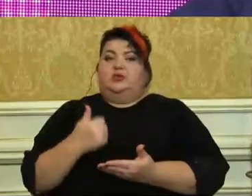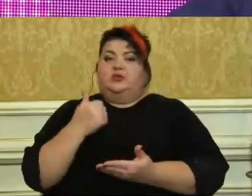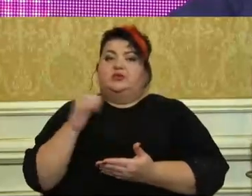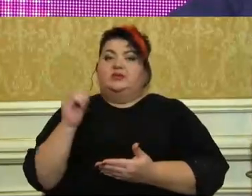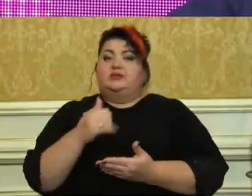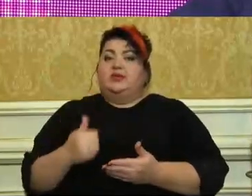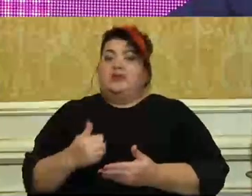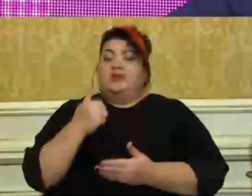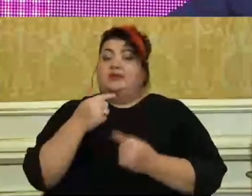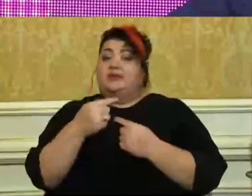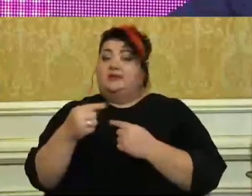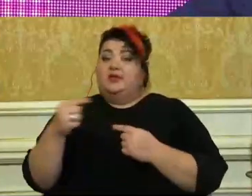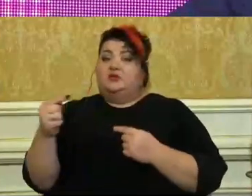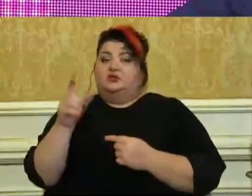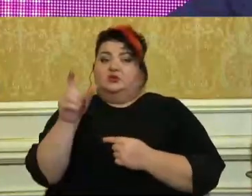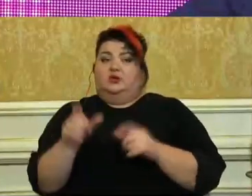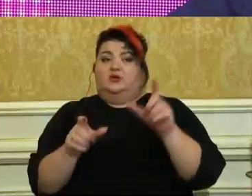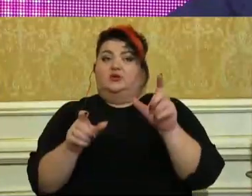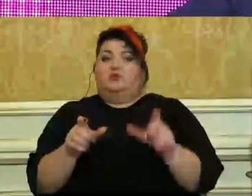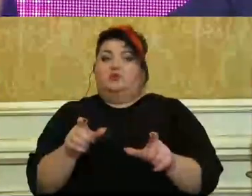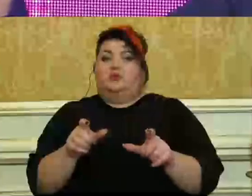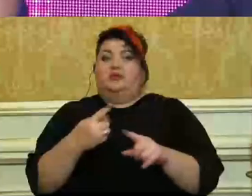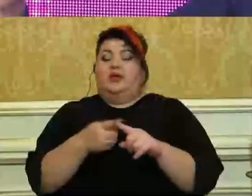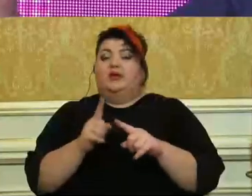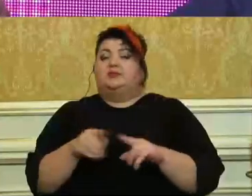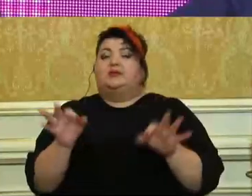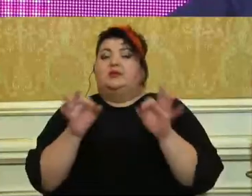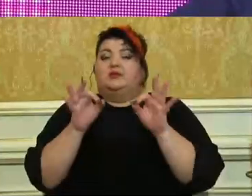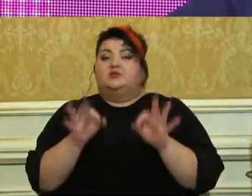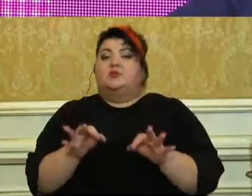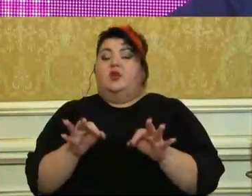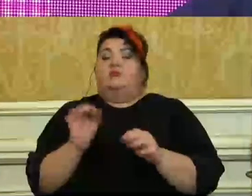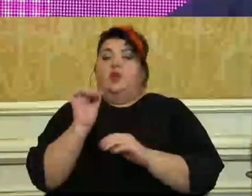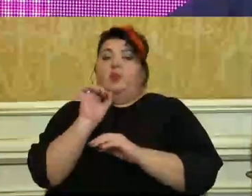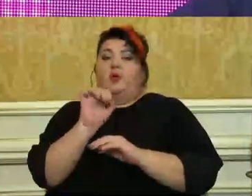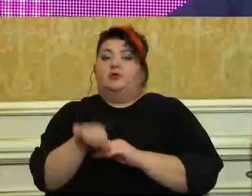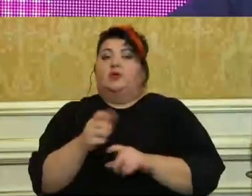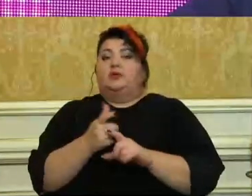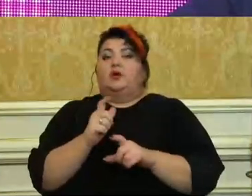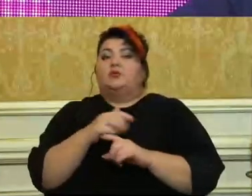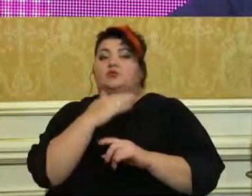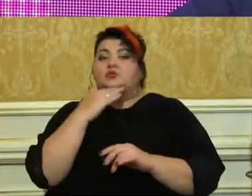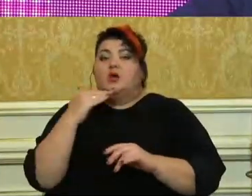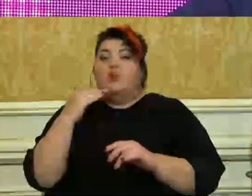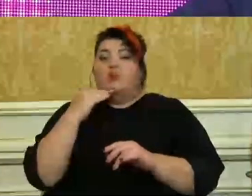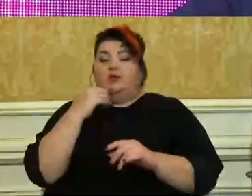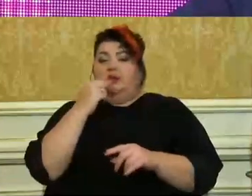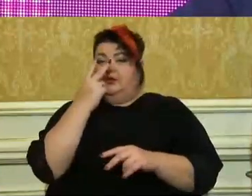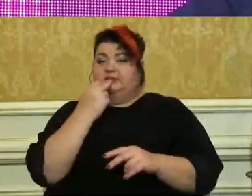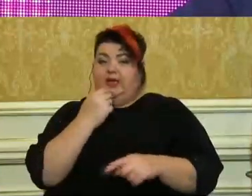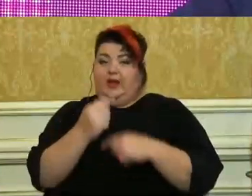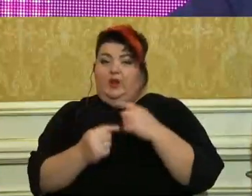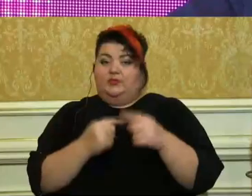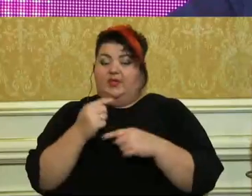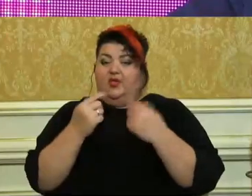to train the people to understand how to respect the dignity, self-dignity, and the dignity of another person. So, well, this